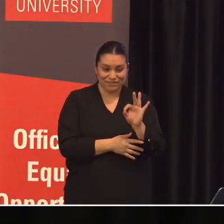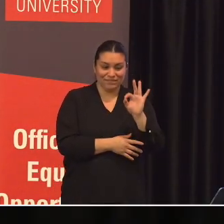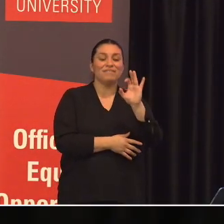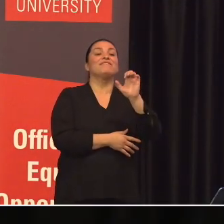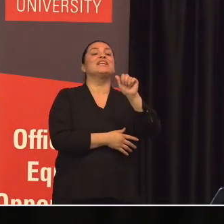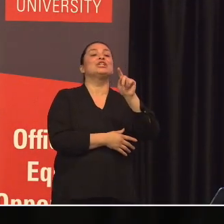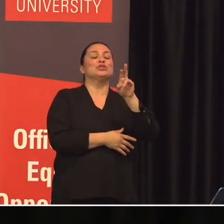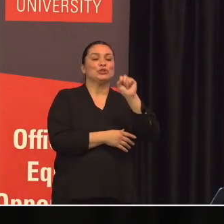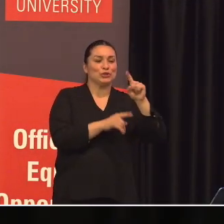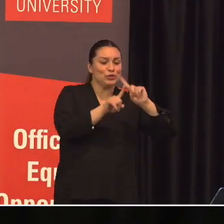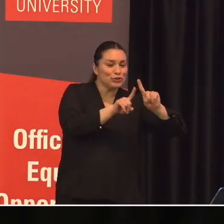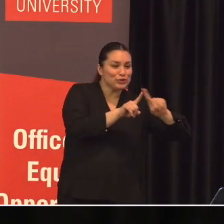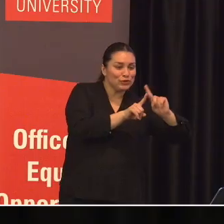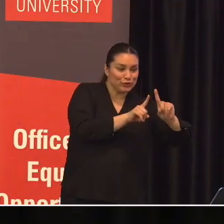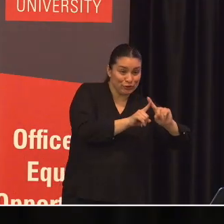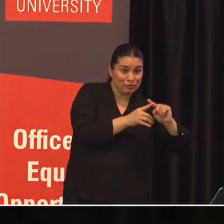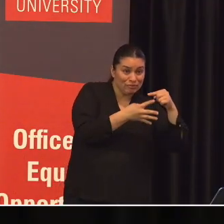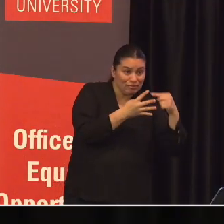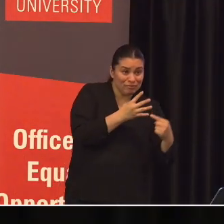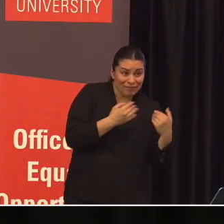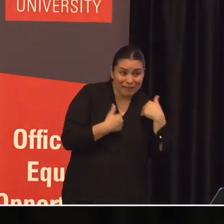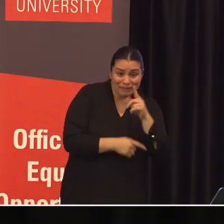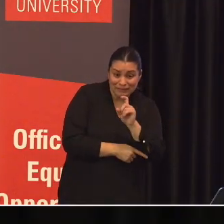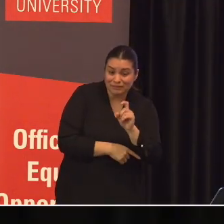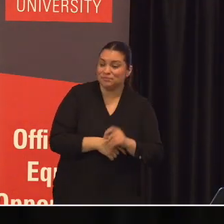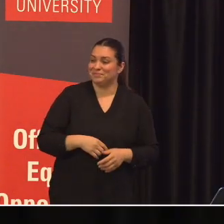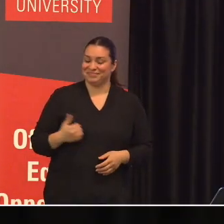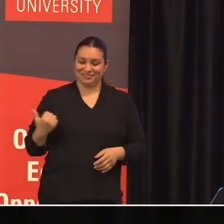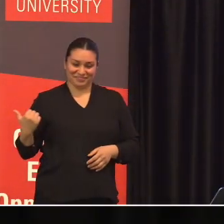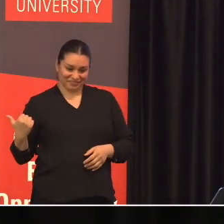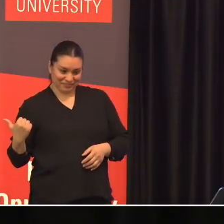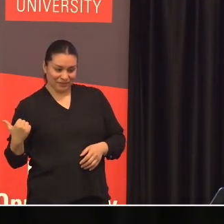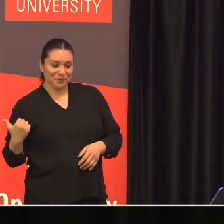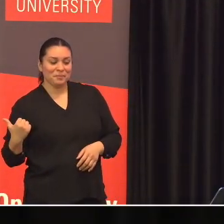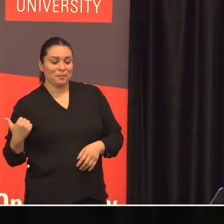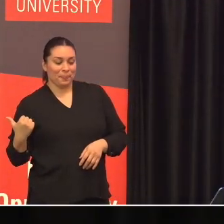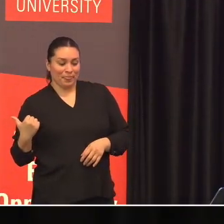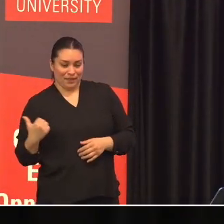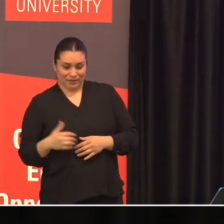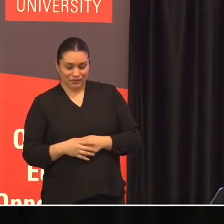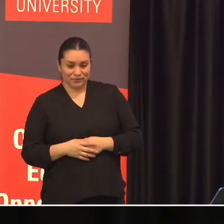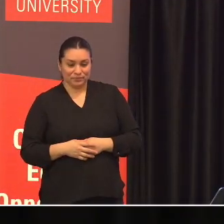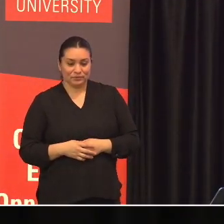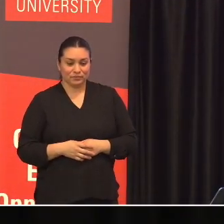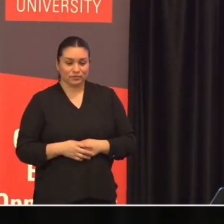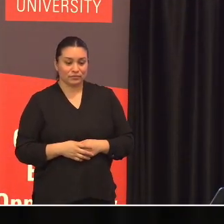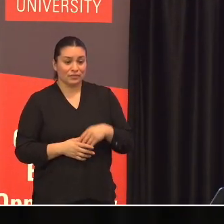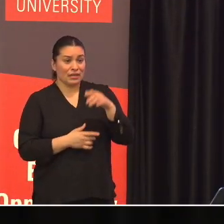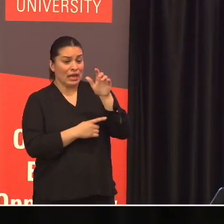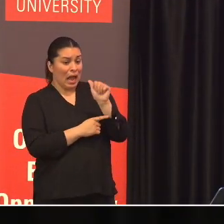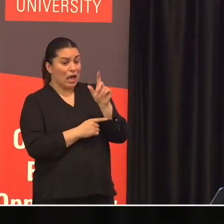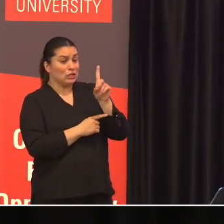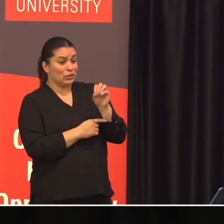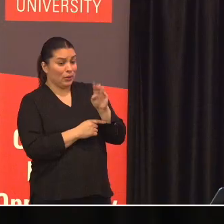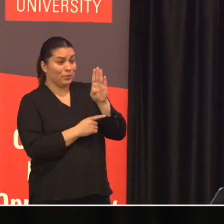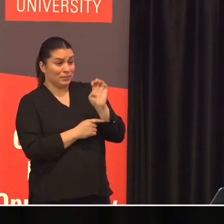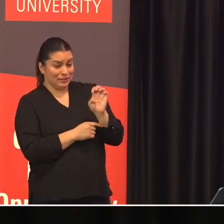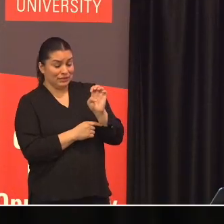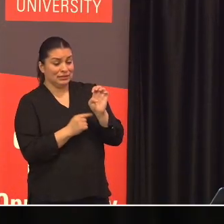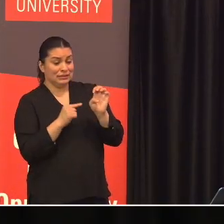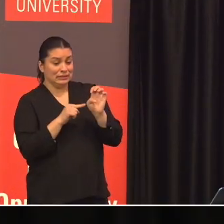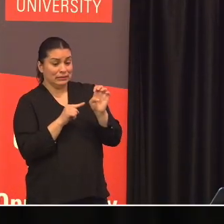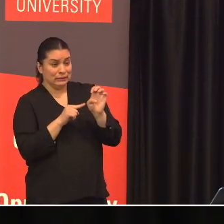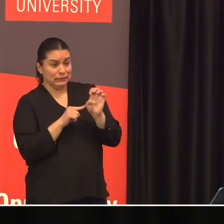have chosen more recently to focus on their different online tools that do not necessarily have to do with